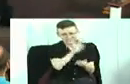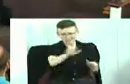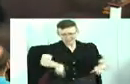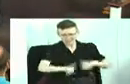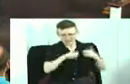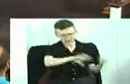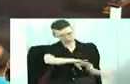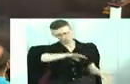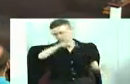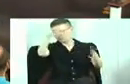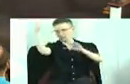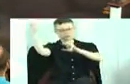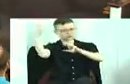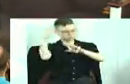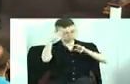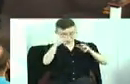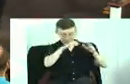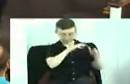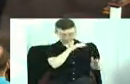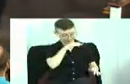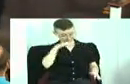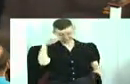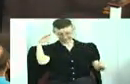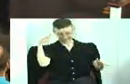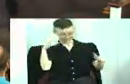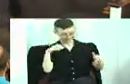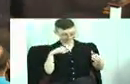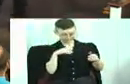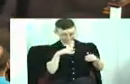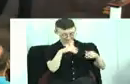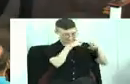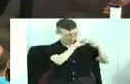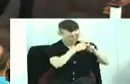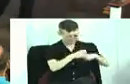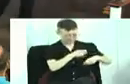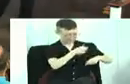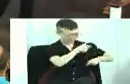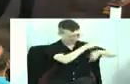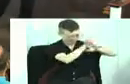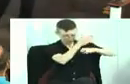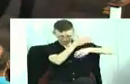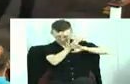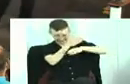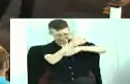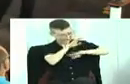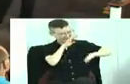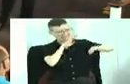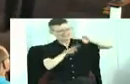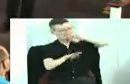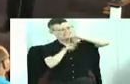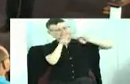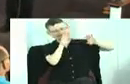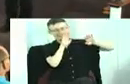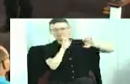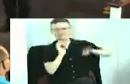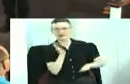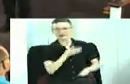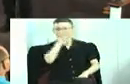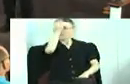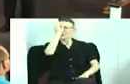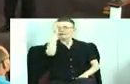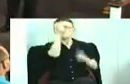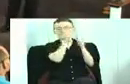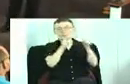life may feel, no matter what dead ends or walls you may face that you're up against, our God is greater than all of